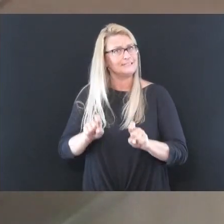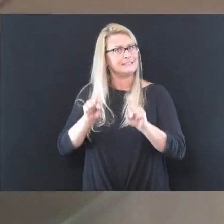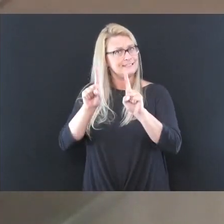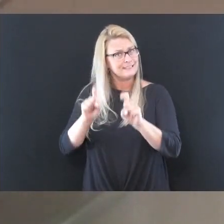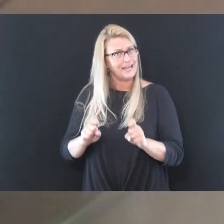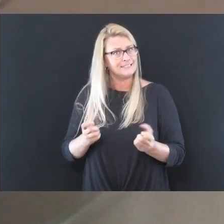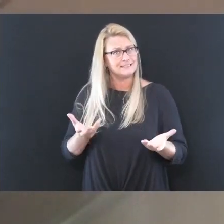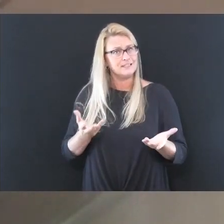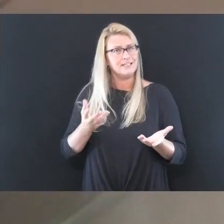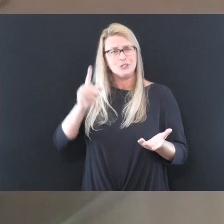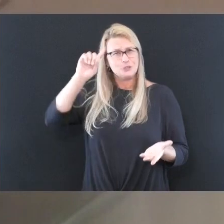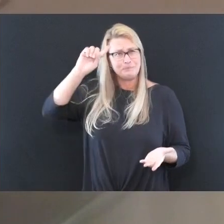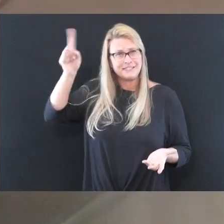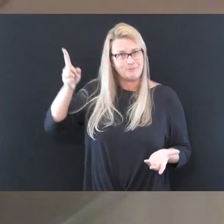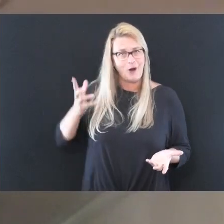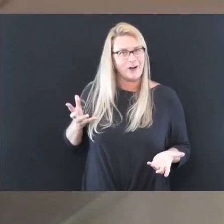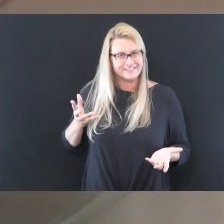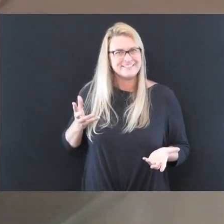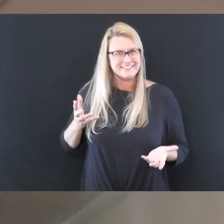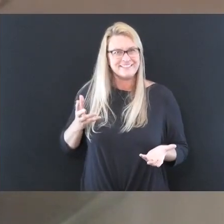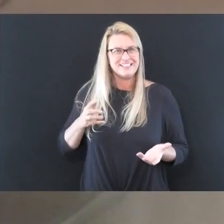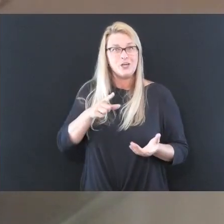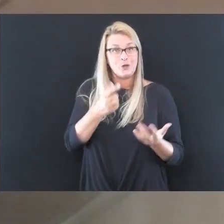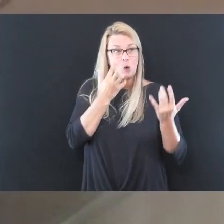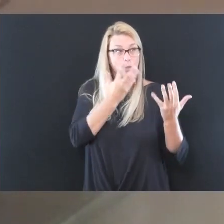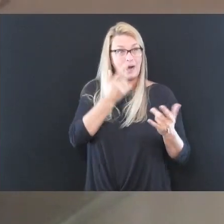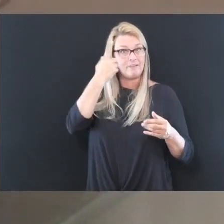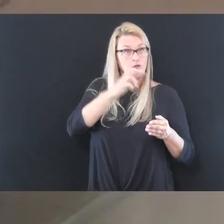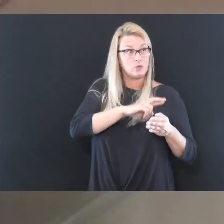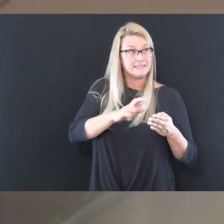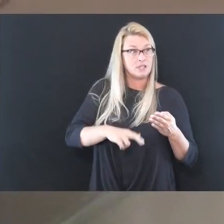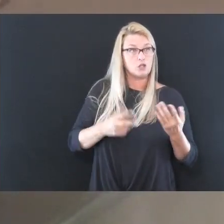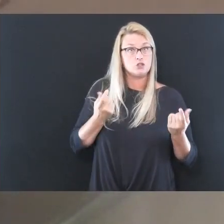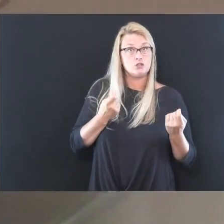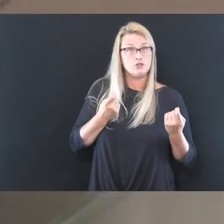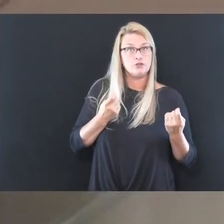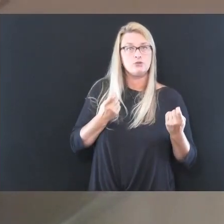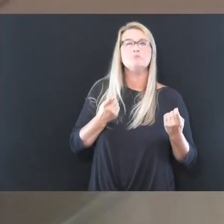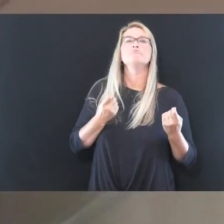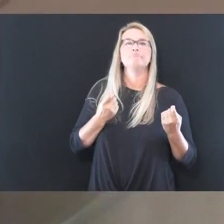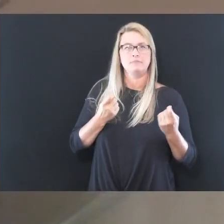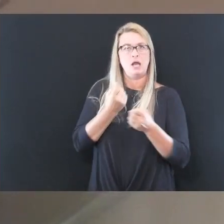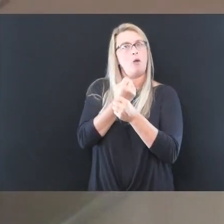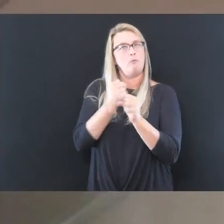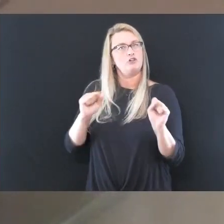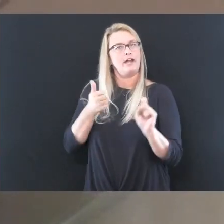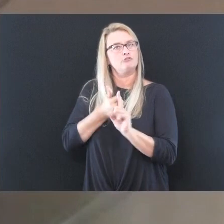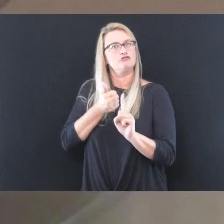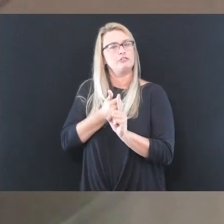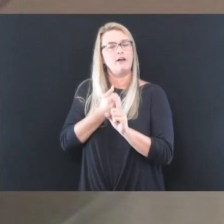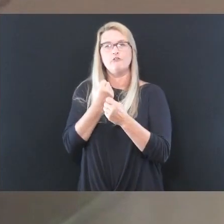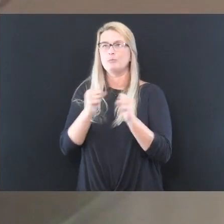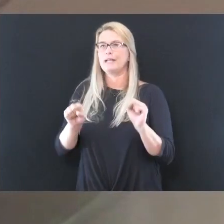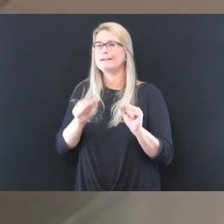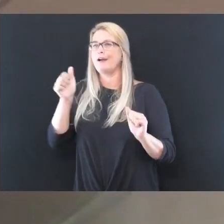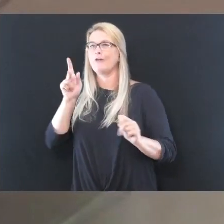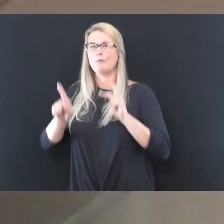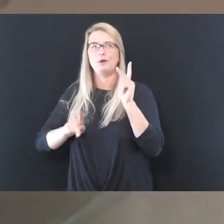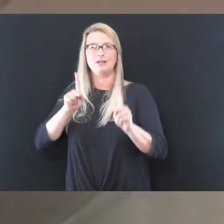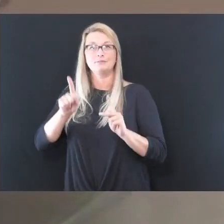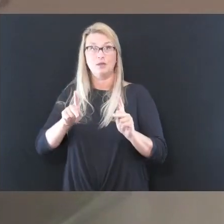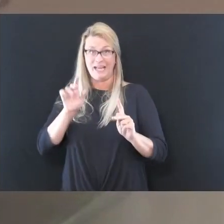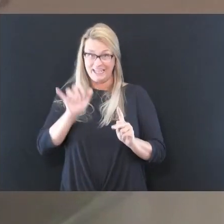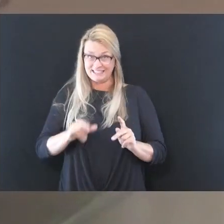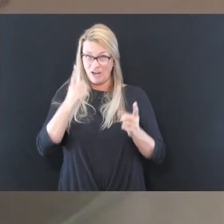but be smart. And as you're waiting for that test to come back, then make sure that you are protecting yourself and protecting other people. Ina, would that